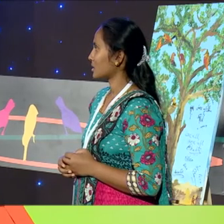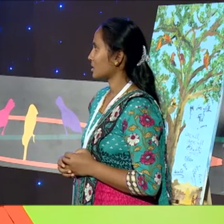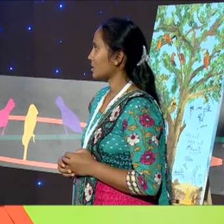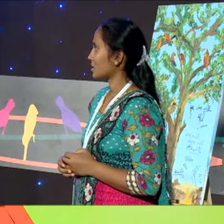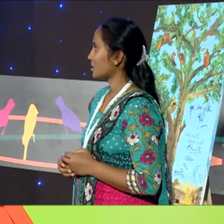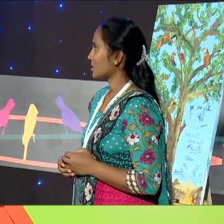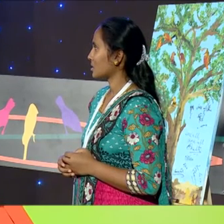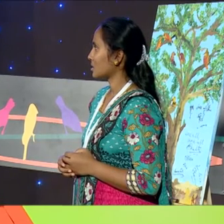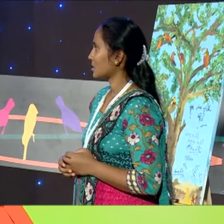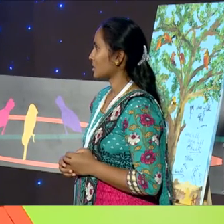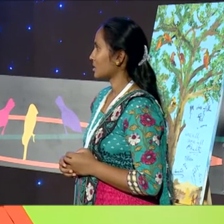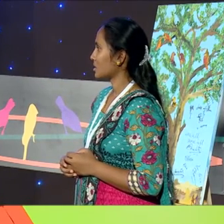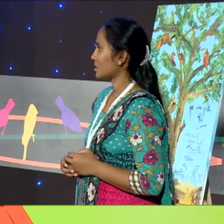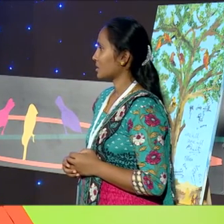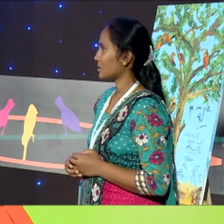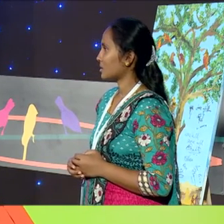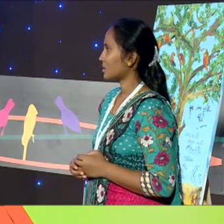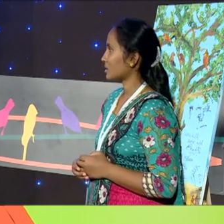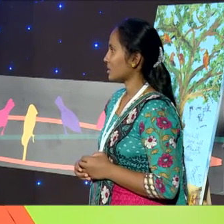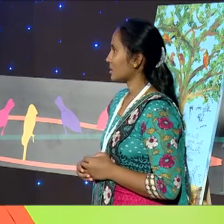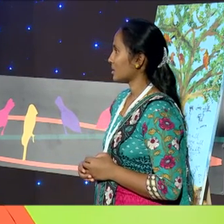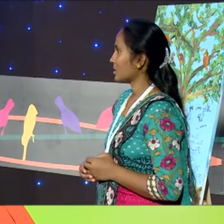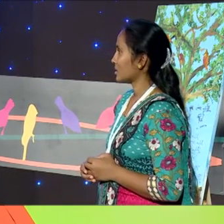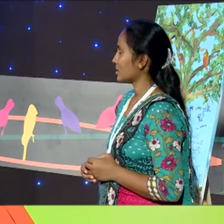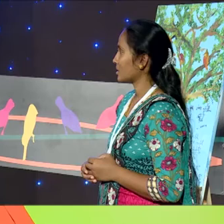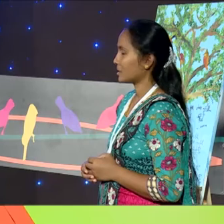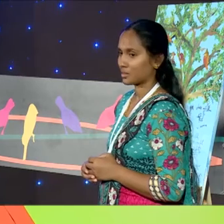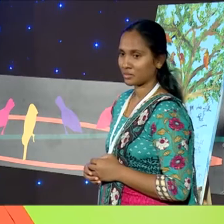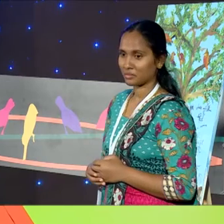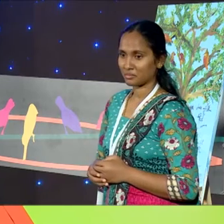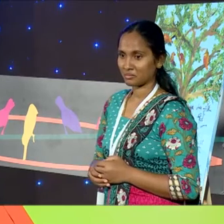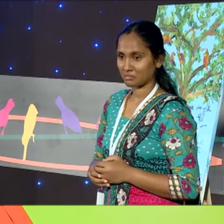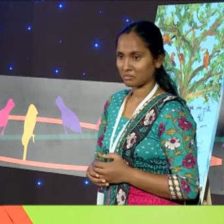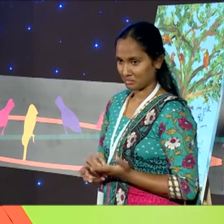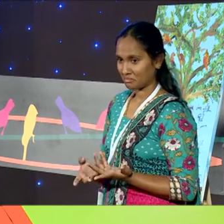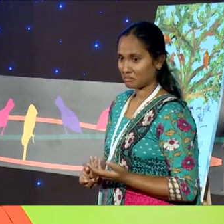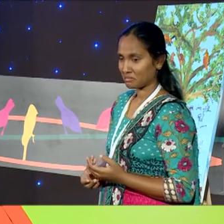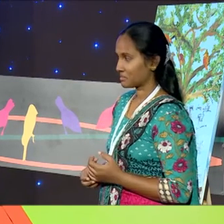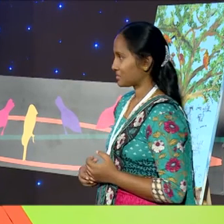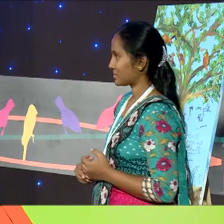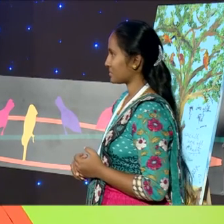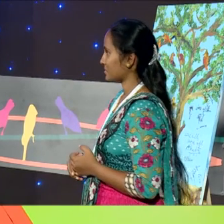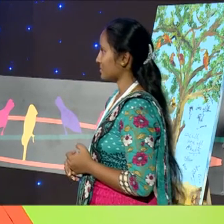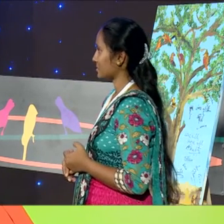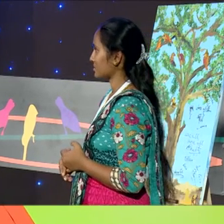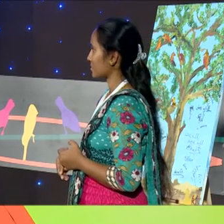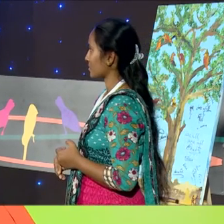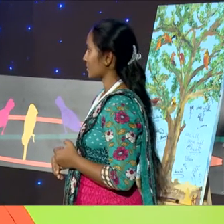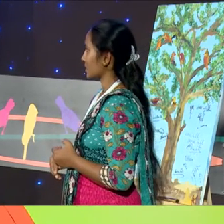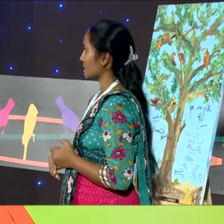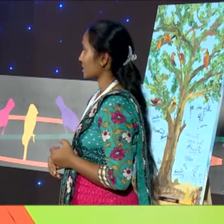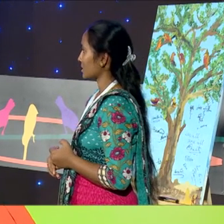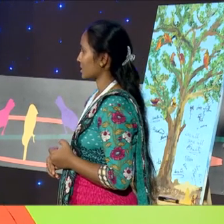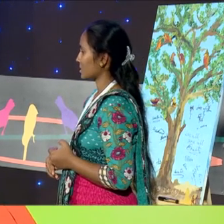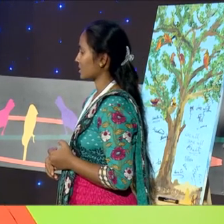Let me tell you a little bit about my journey into what I do. The fact is that at the time when